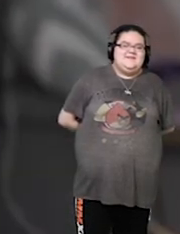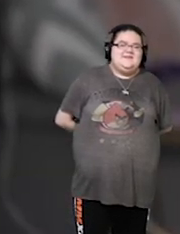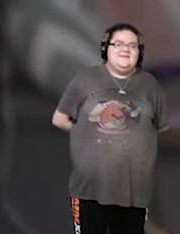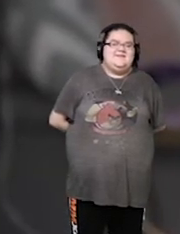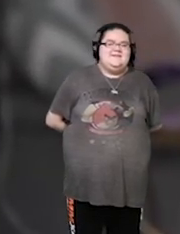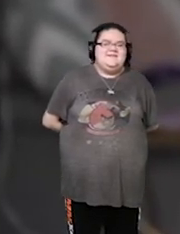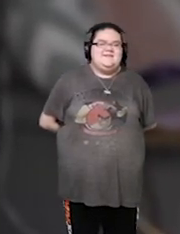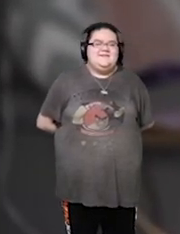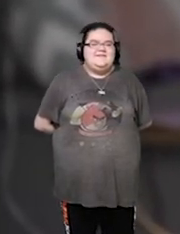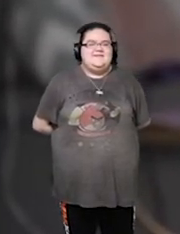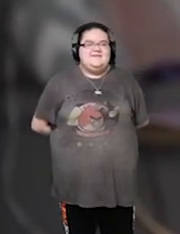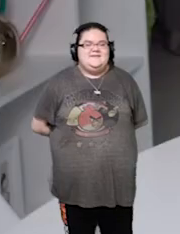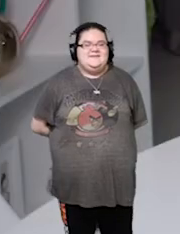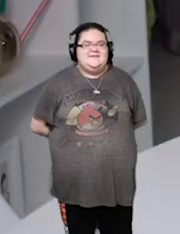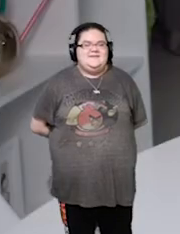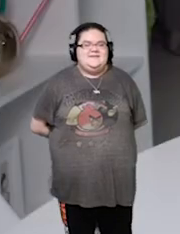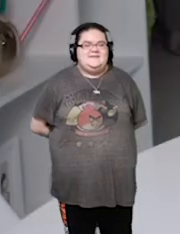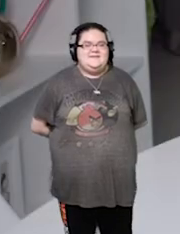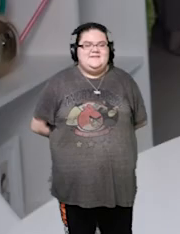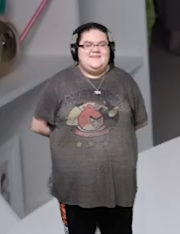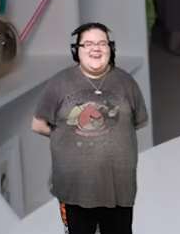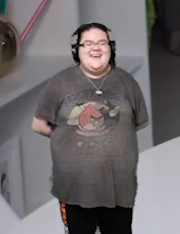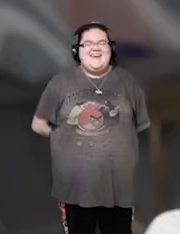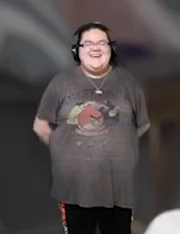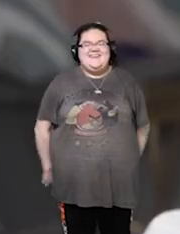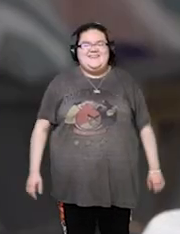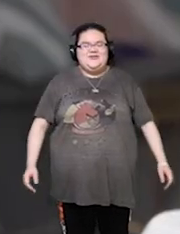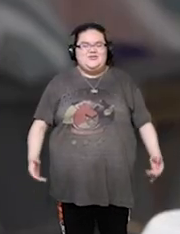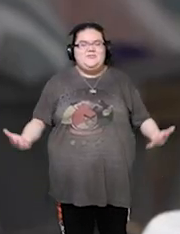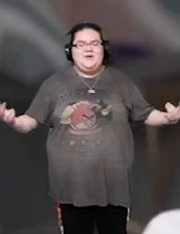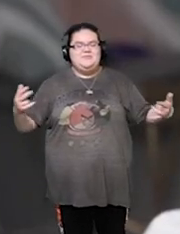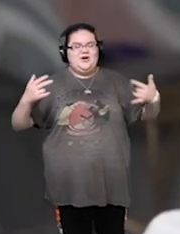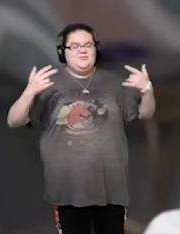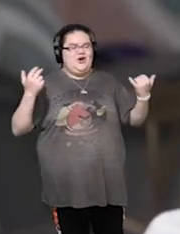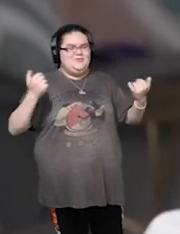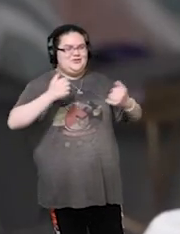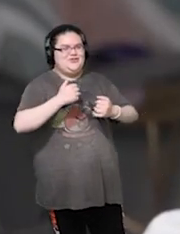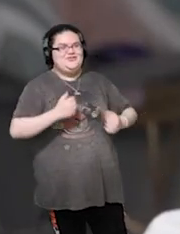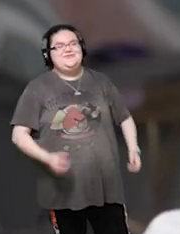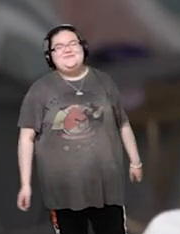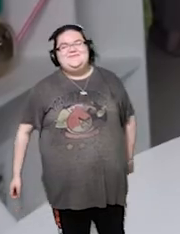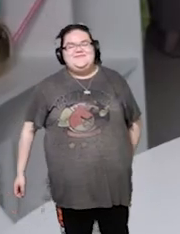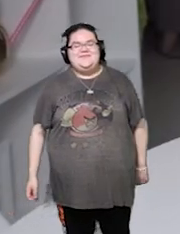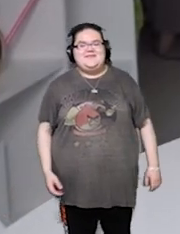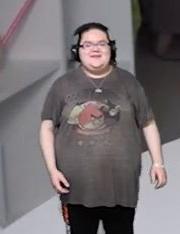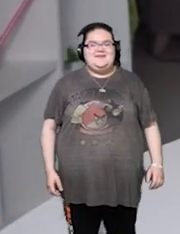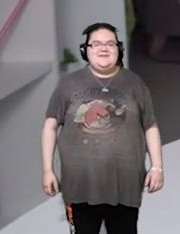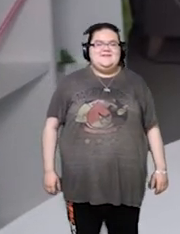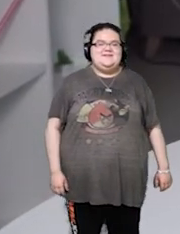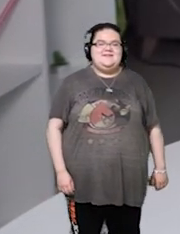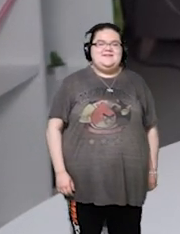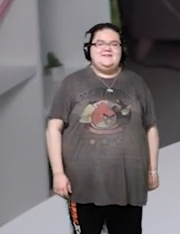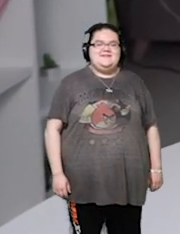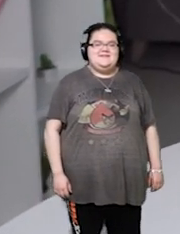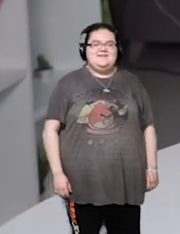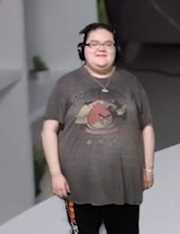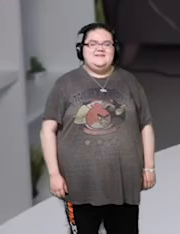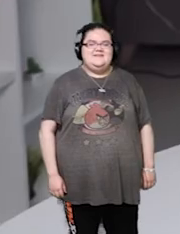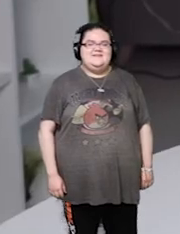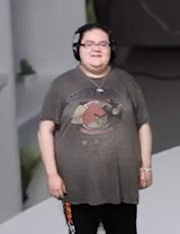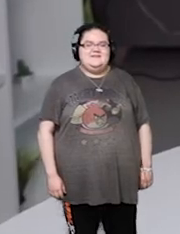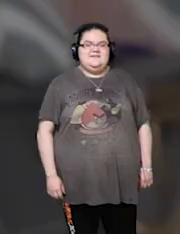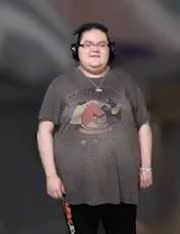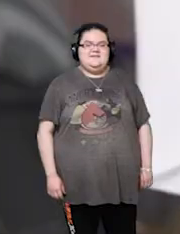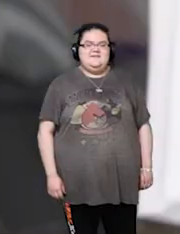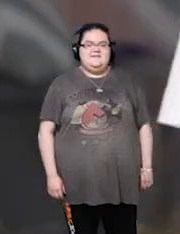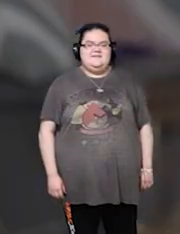up. I've got you on the ropes. Don't know me, it's Tommy T. Hey, feels pretty good. It's like a t-shirt I could wear. It's nice little, that's like a little try-on test about